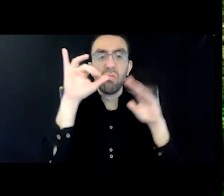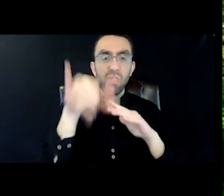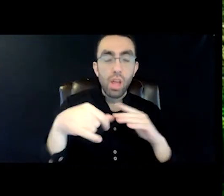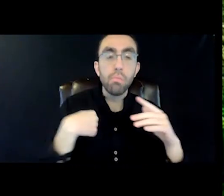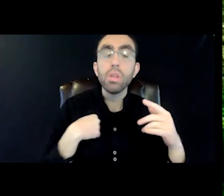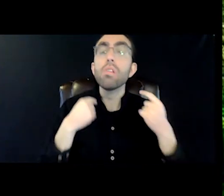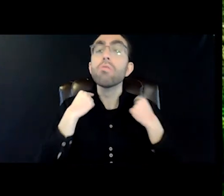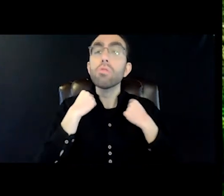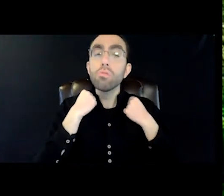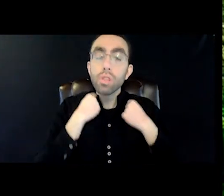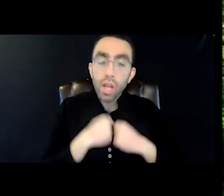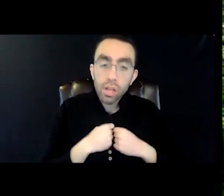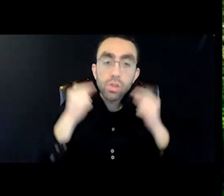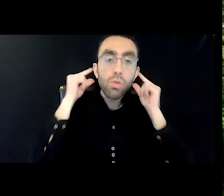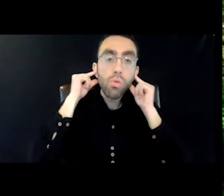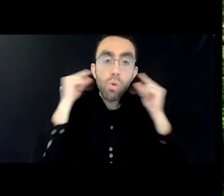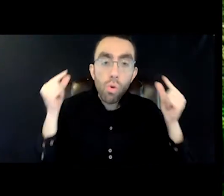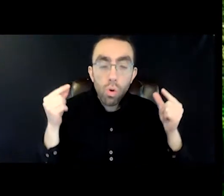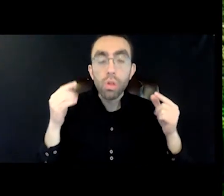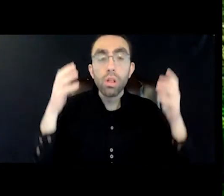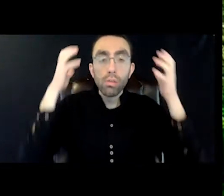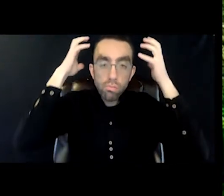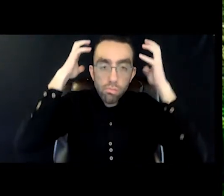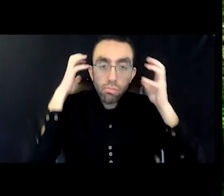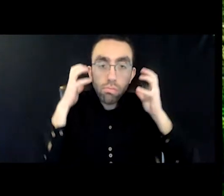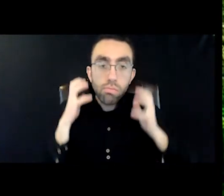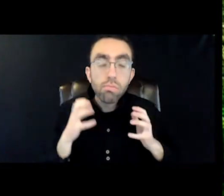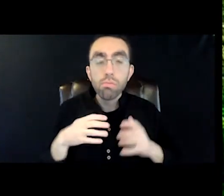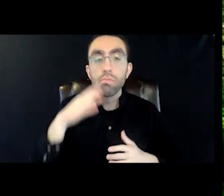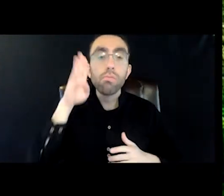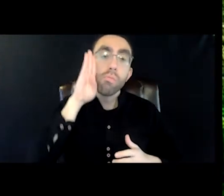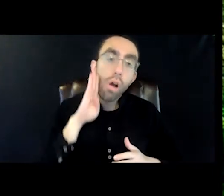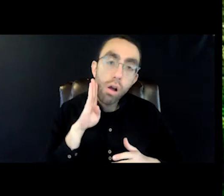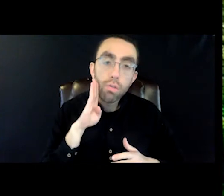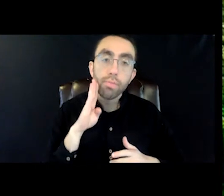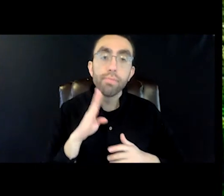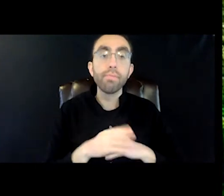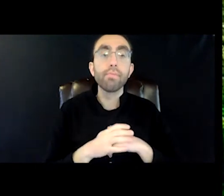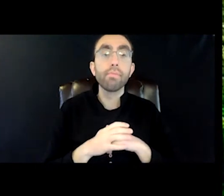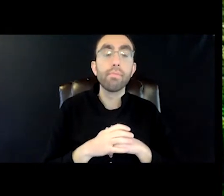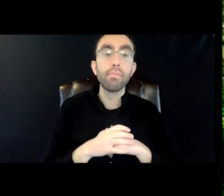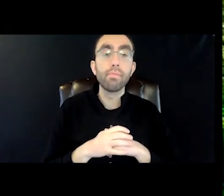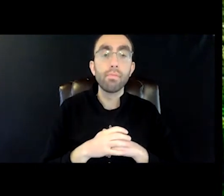So I guess I'm gonna just share my screen with you all.